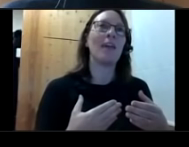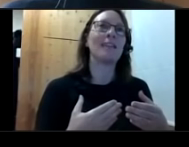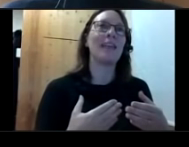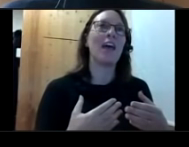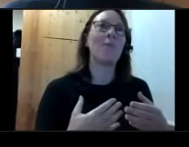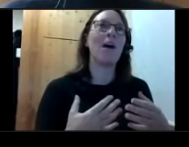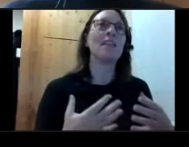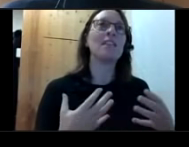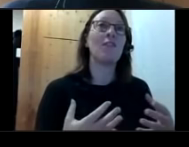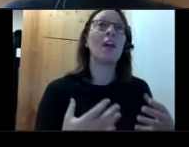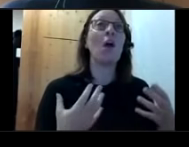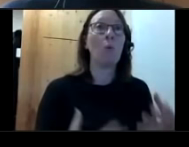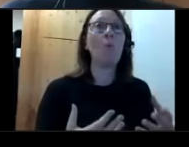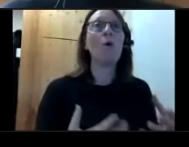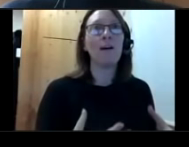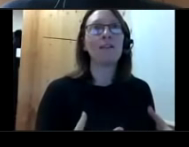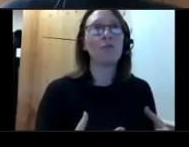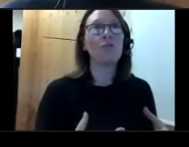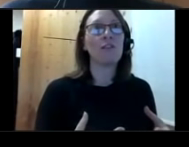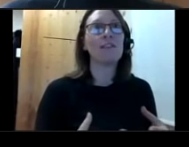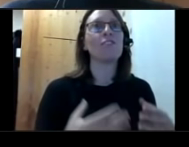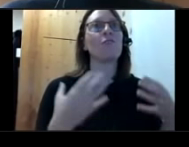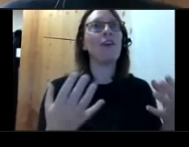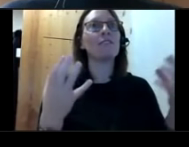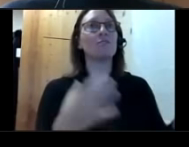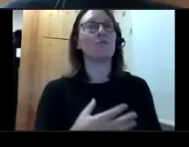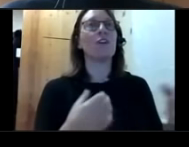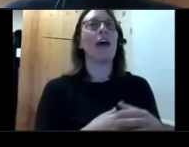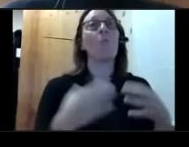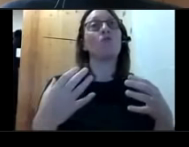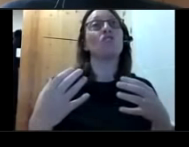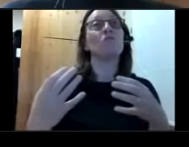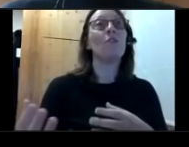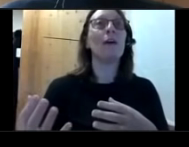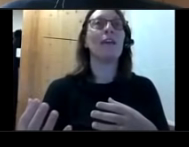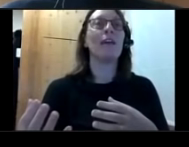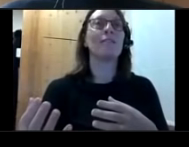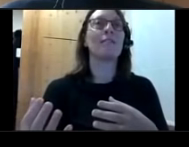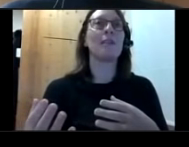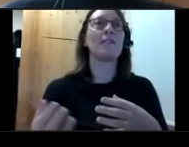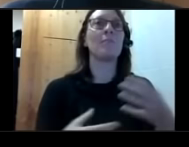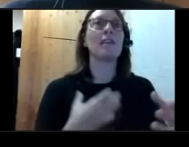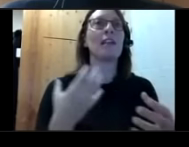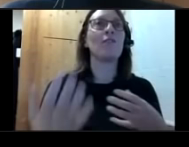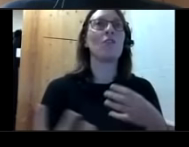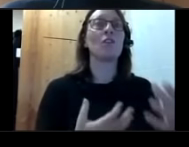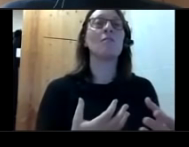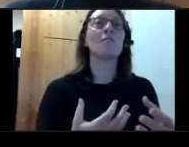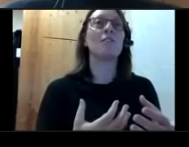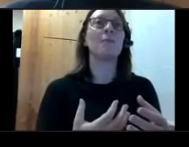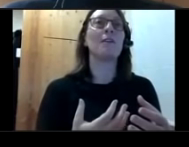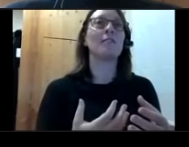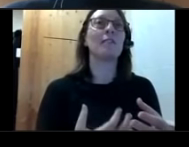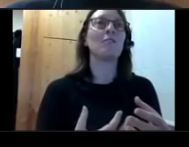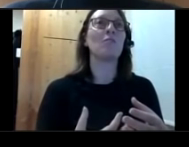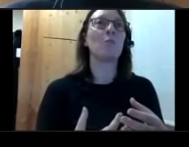view is identifying what parts of your organisation are affected or what do you know about the accessibility, particularly if you are using